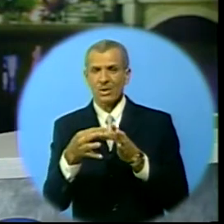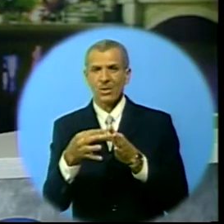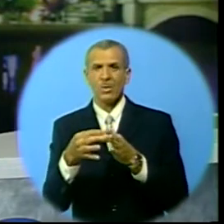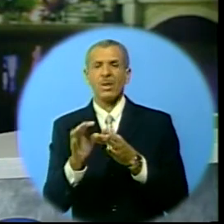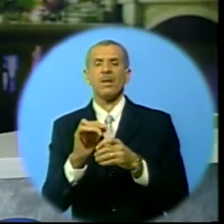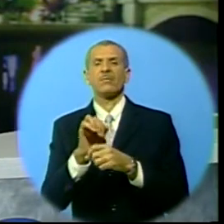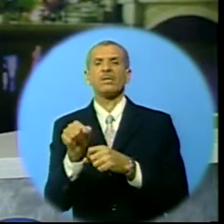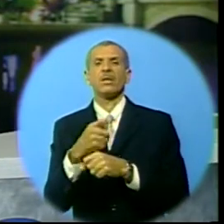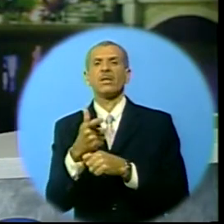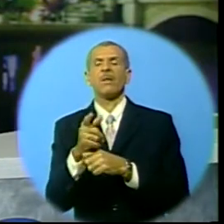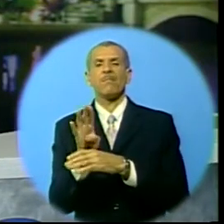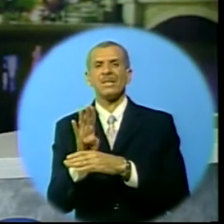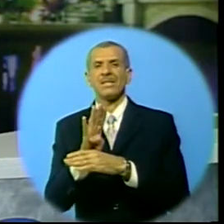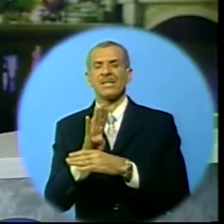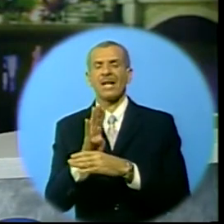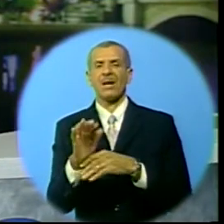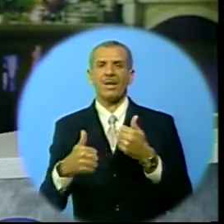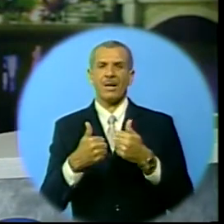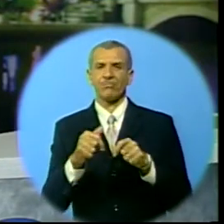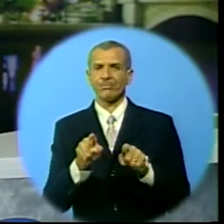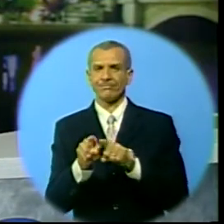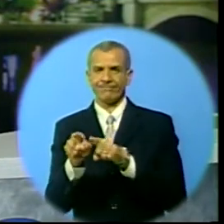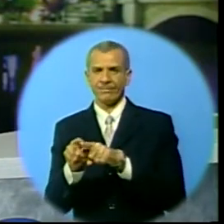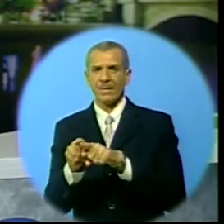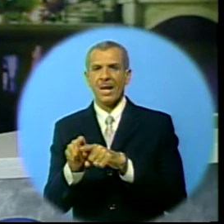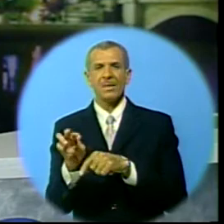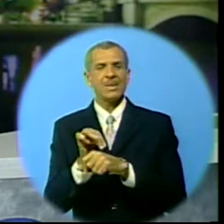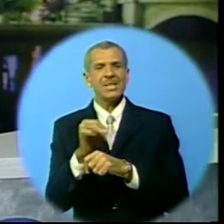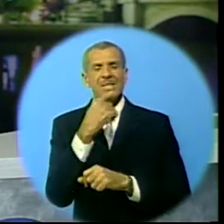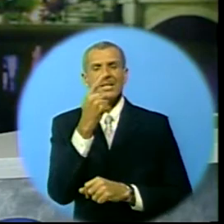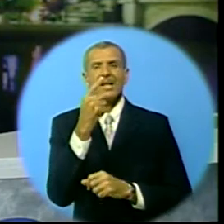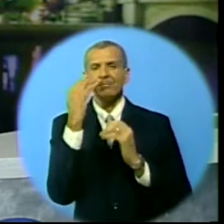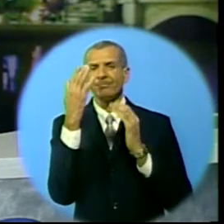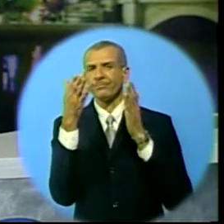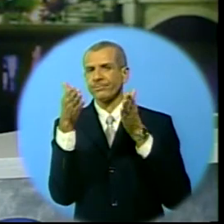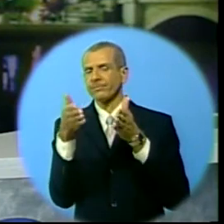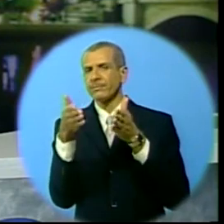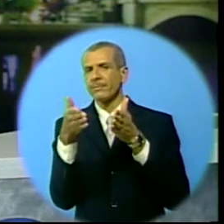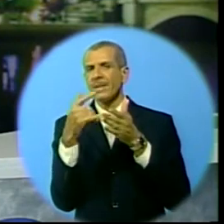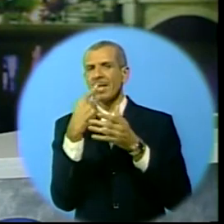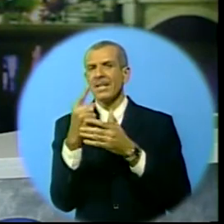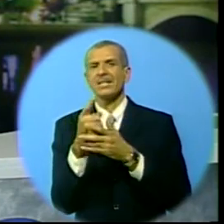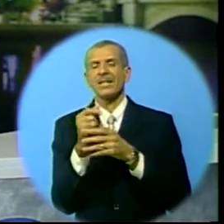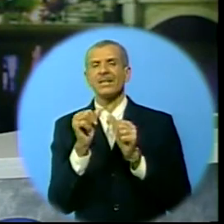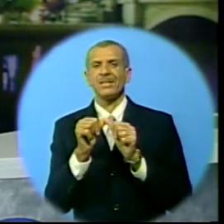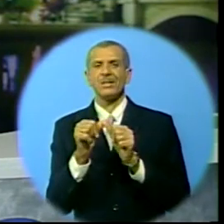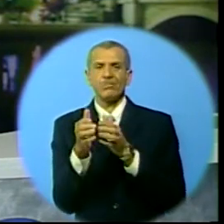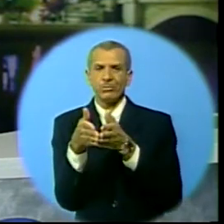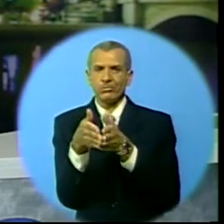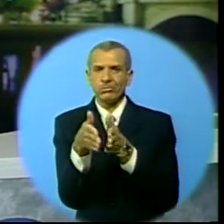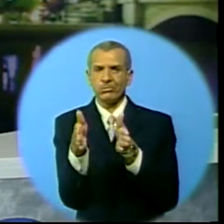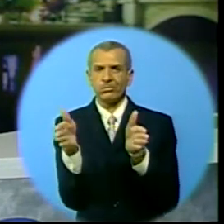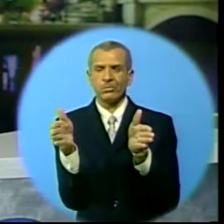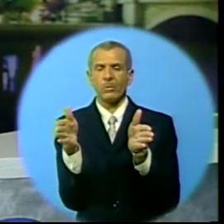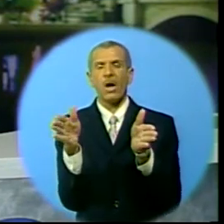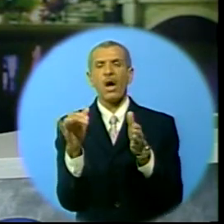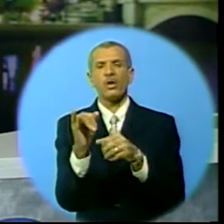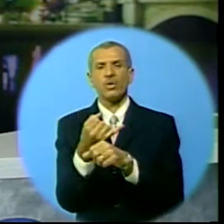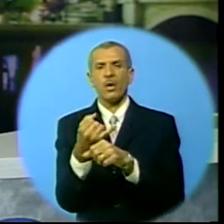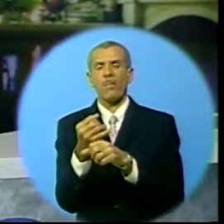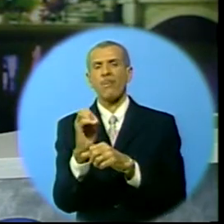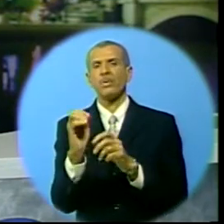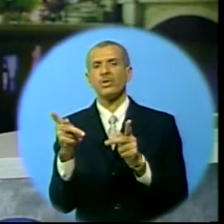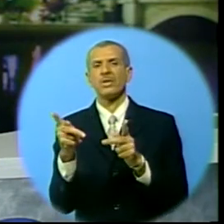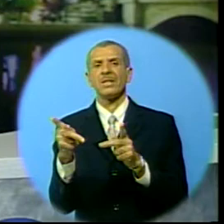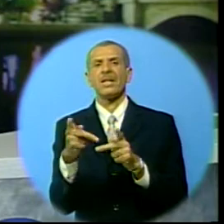will act accordingly. The minister says the focus from his end continues to be on expanding job opportunities,